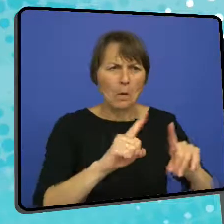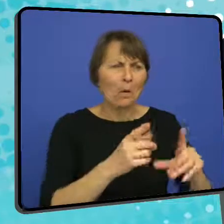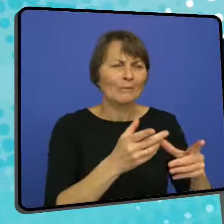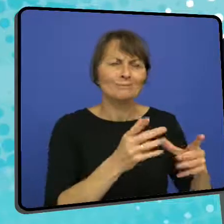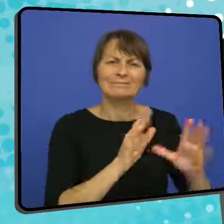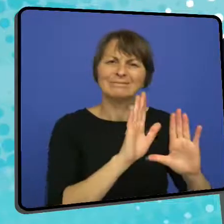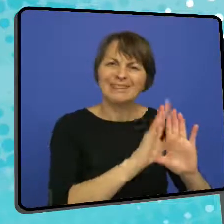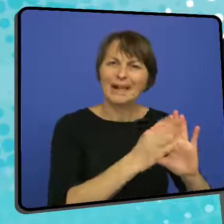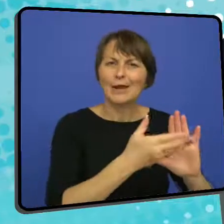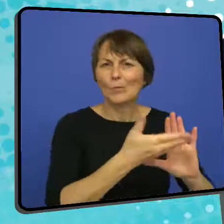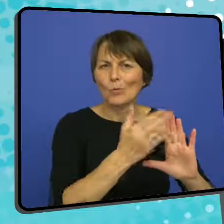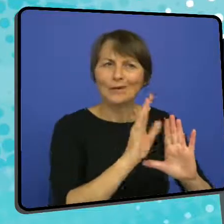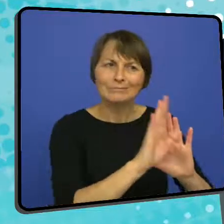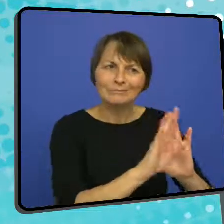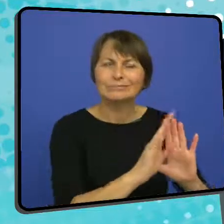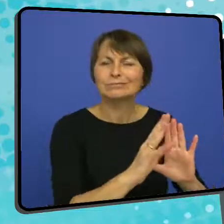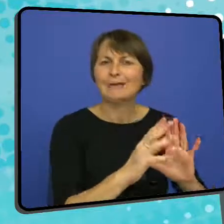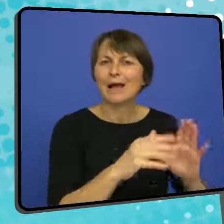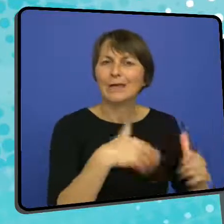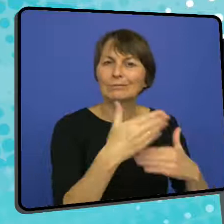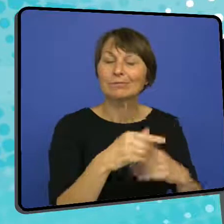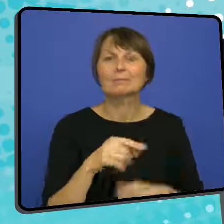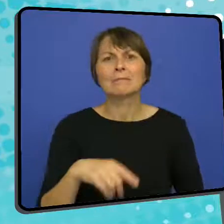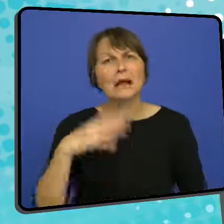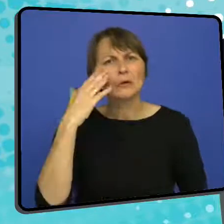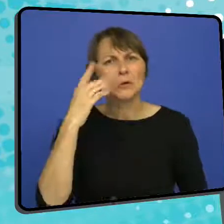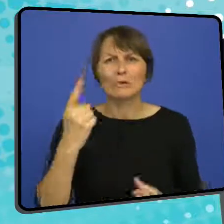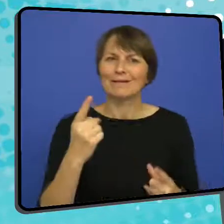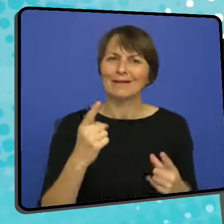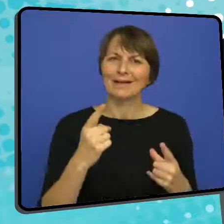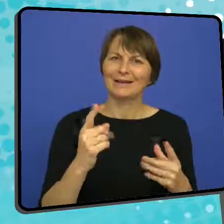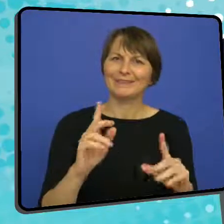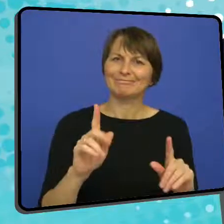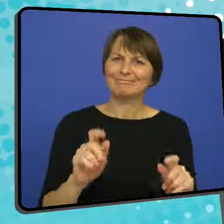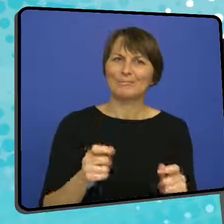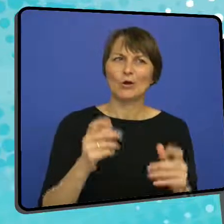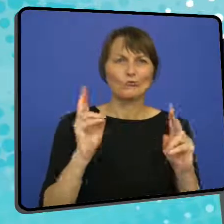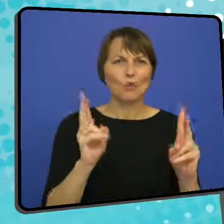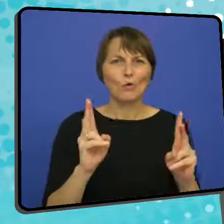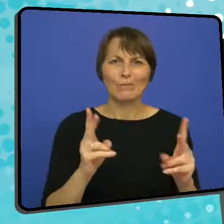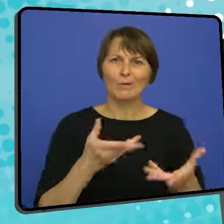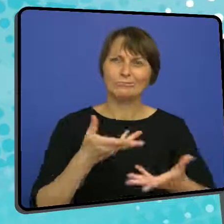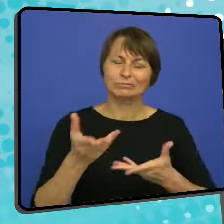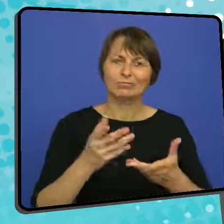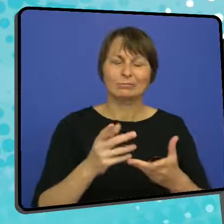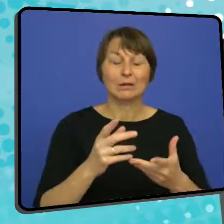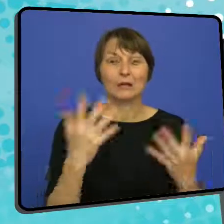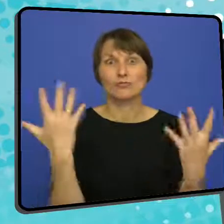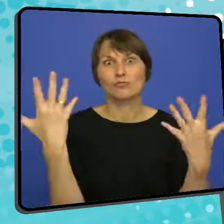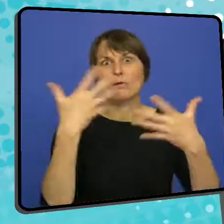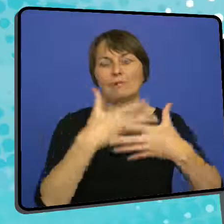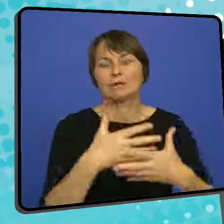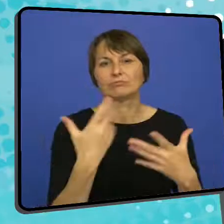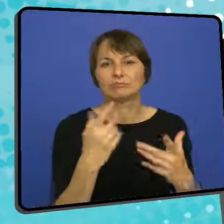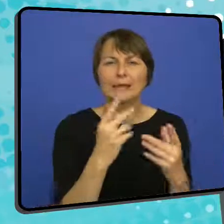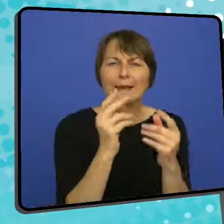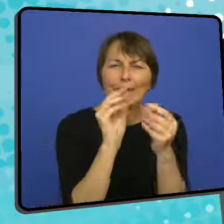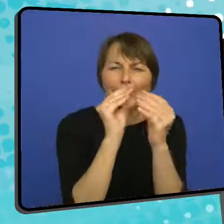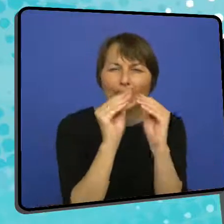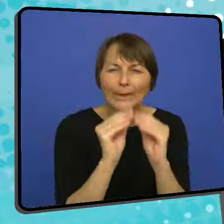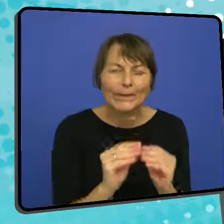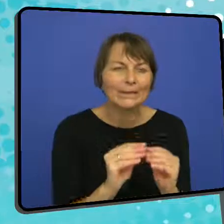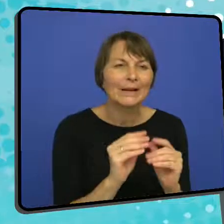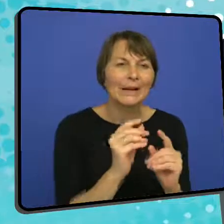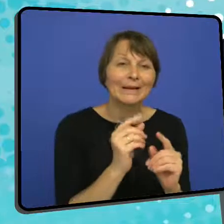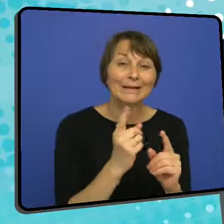modeling side, the data modeling, and understanding how complex it is there, and so many nuances and, has